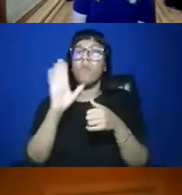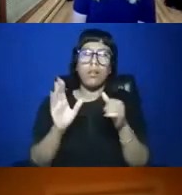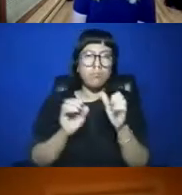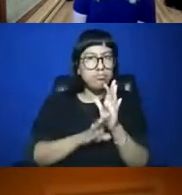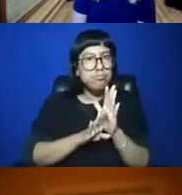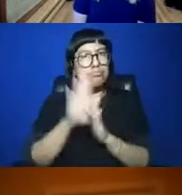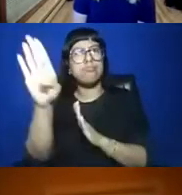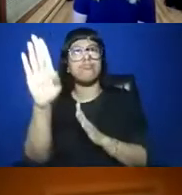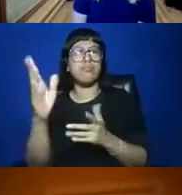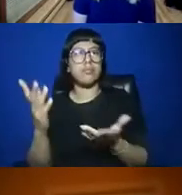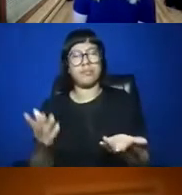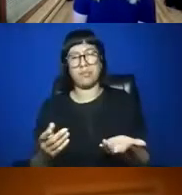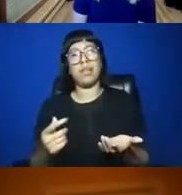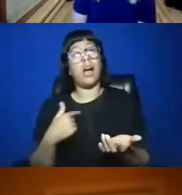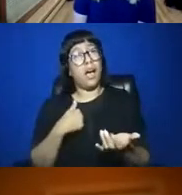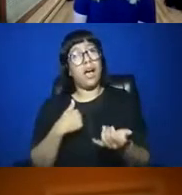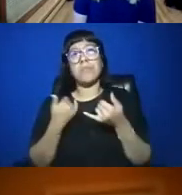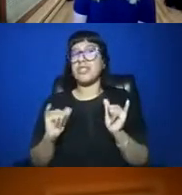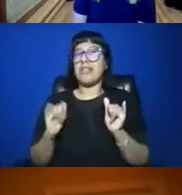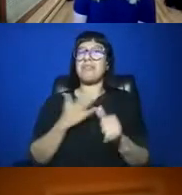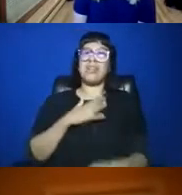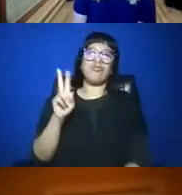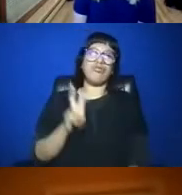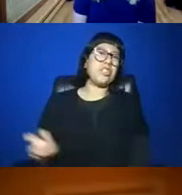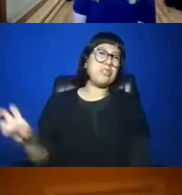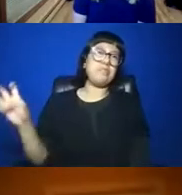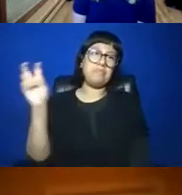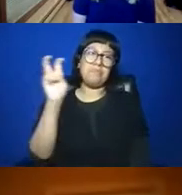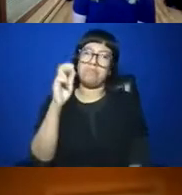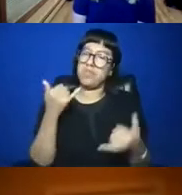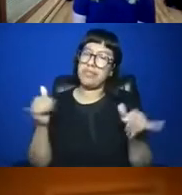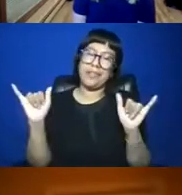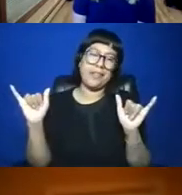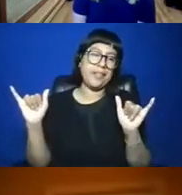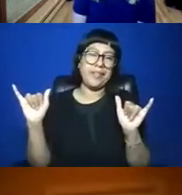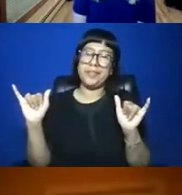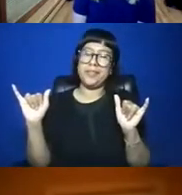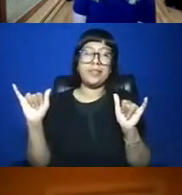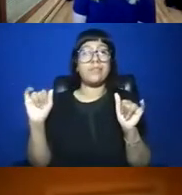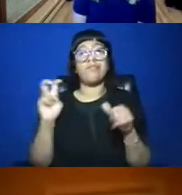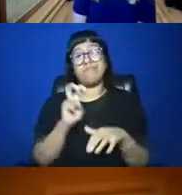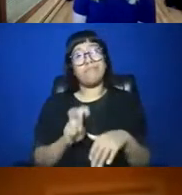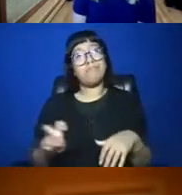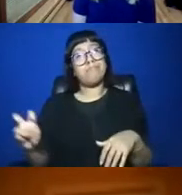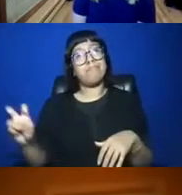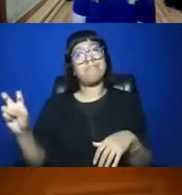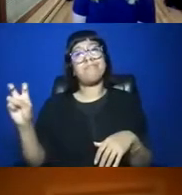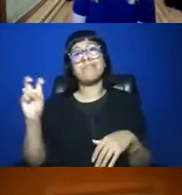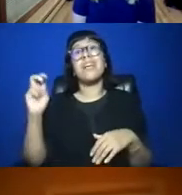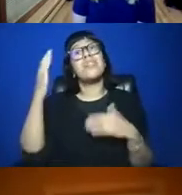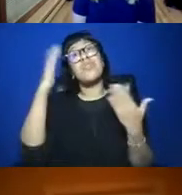And I'm still on my way. I don't know where I'm gonna touch my objective,